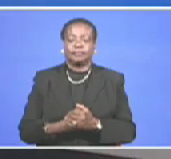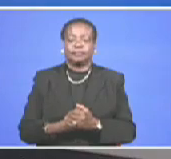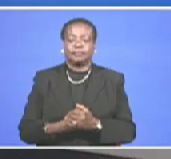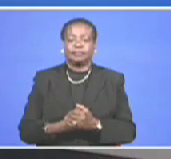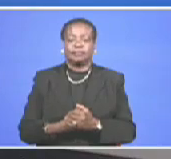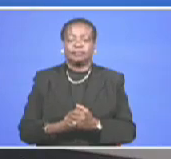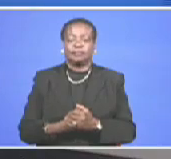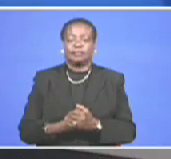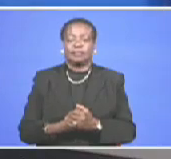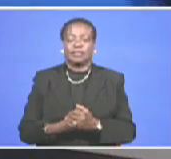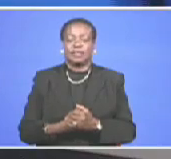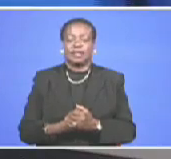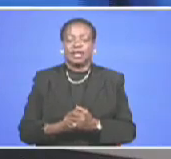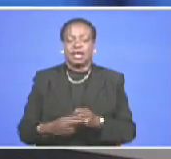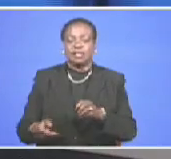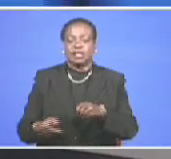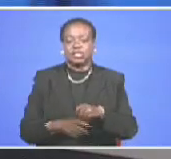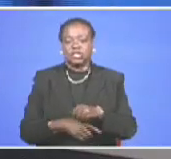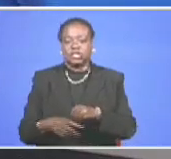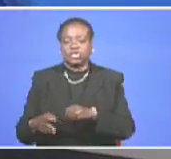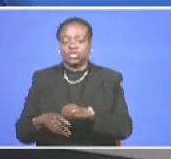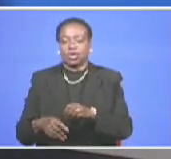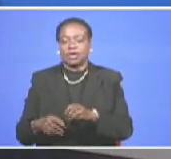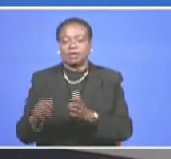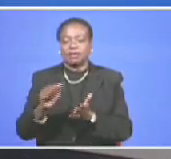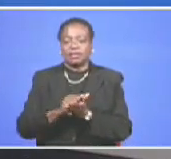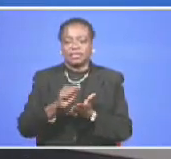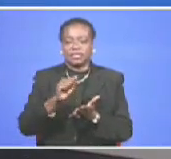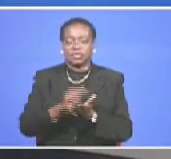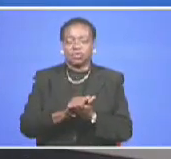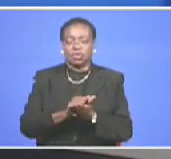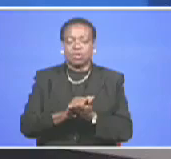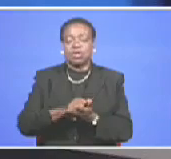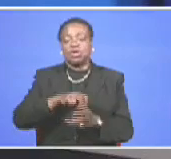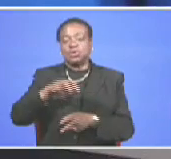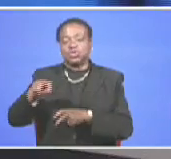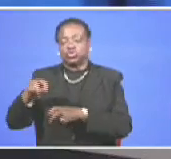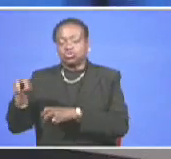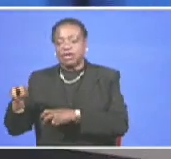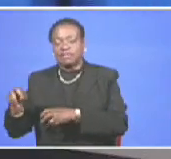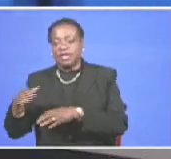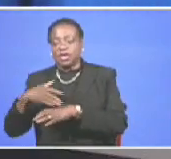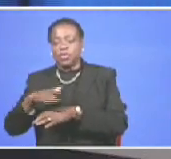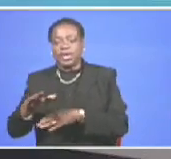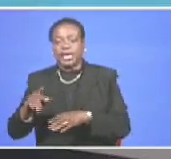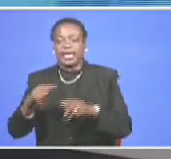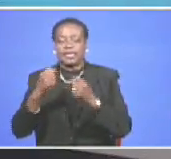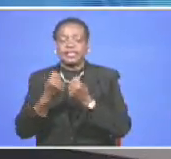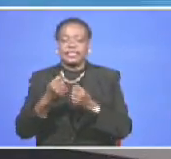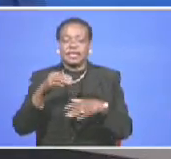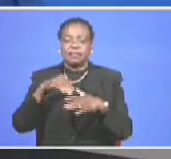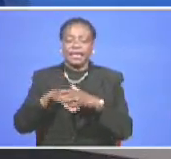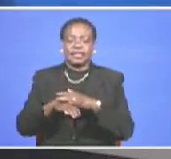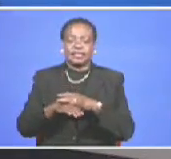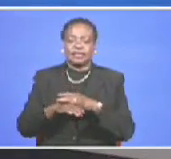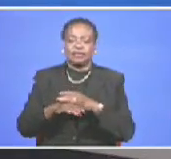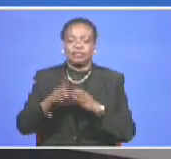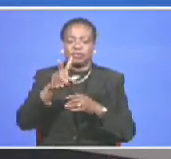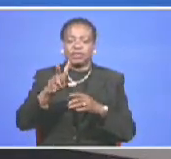The Premier Skills Soccer Academy recently traveling abroad for competitions. They had teams entered in 3 divisions. Head coach Alex